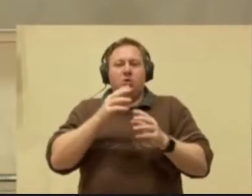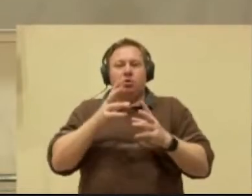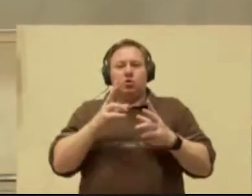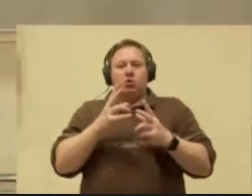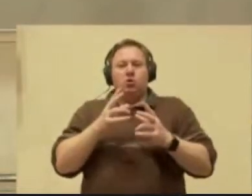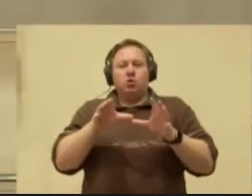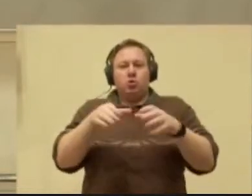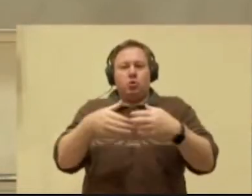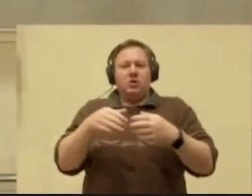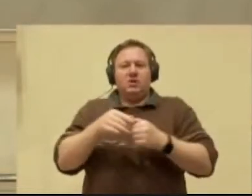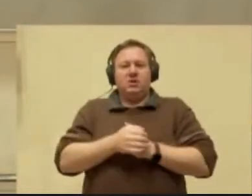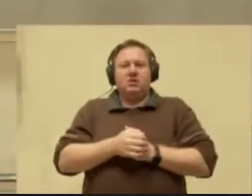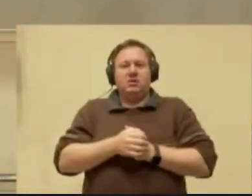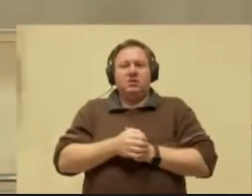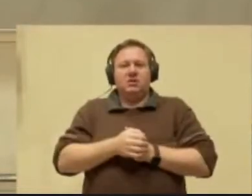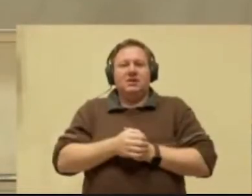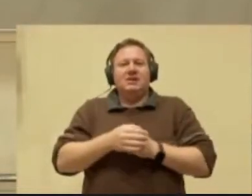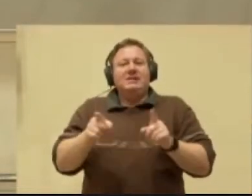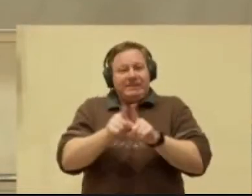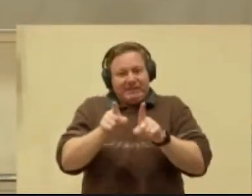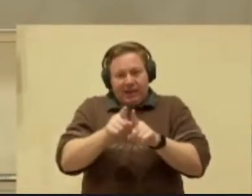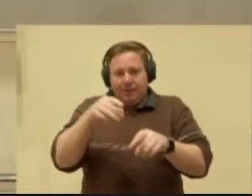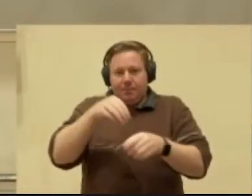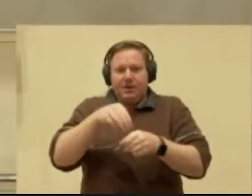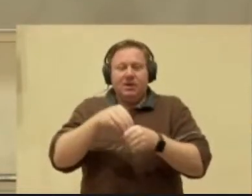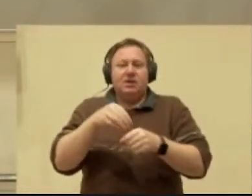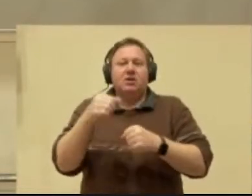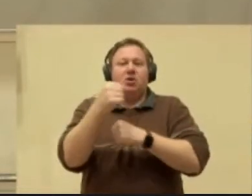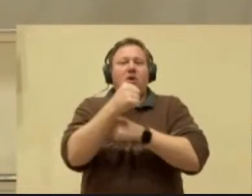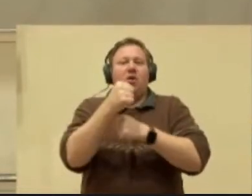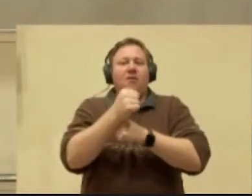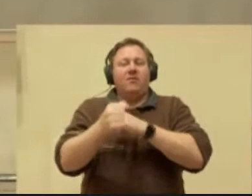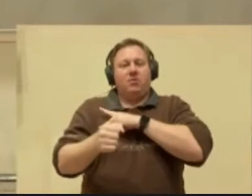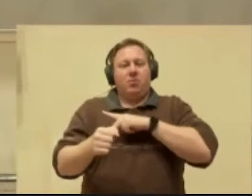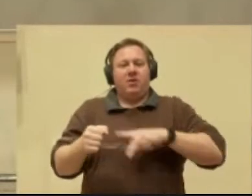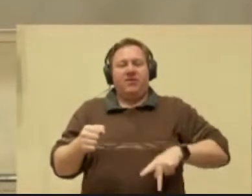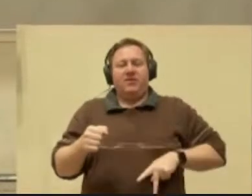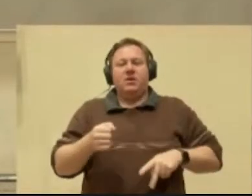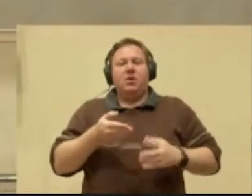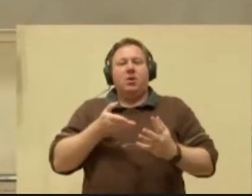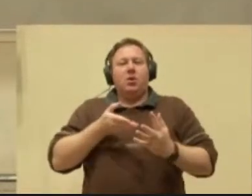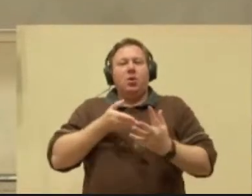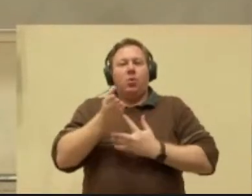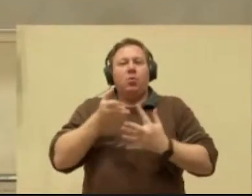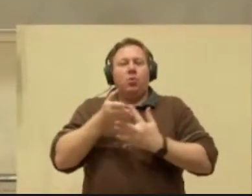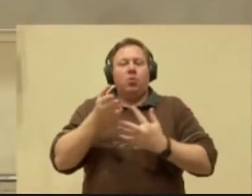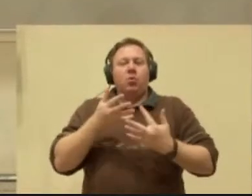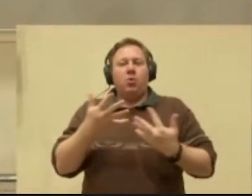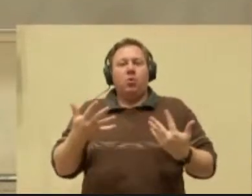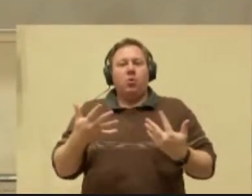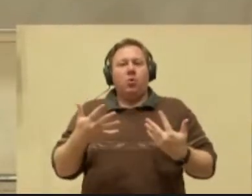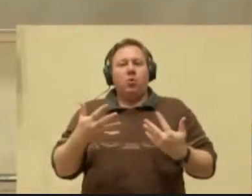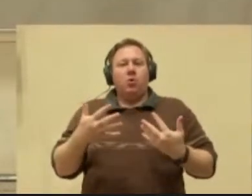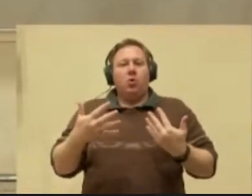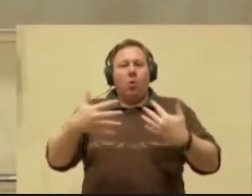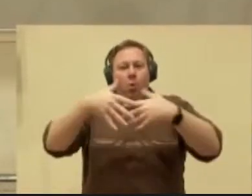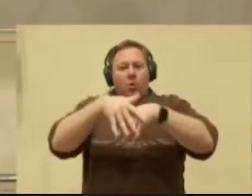premier through the implementation through the coordination of the special programs